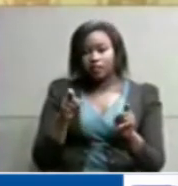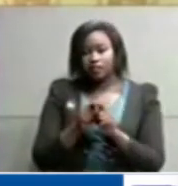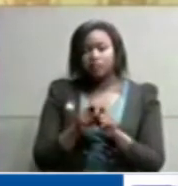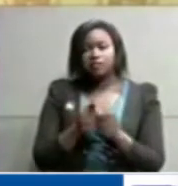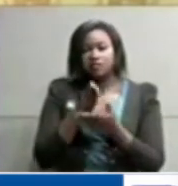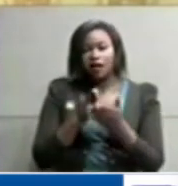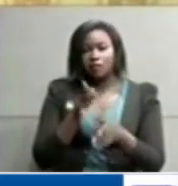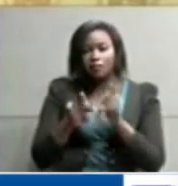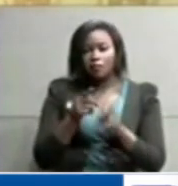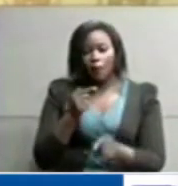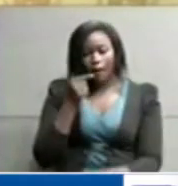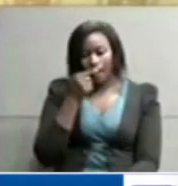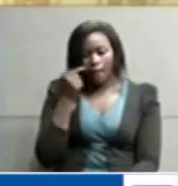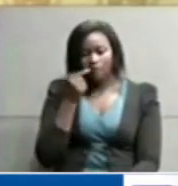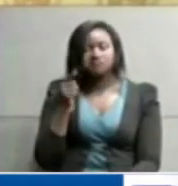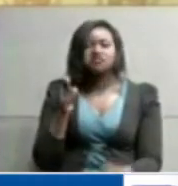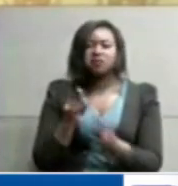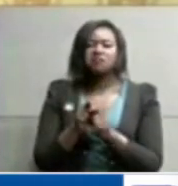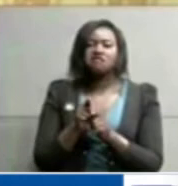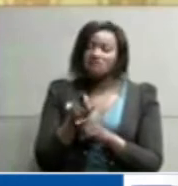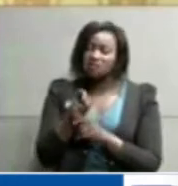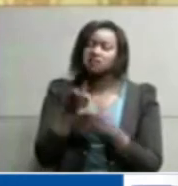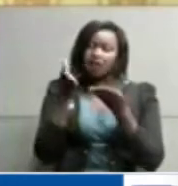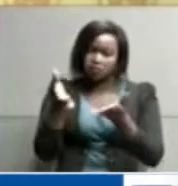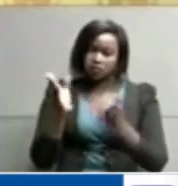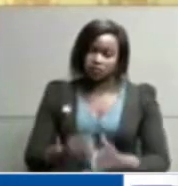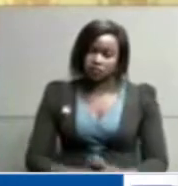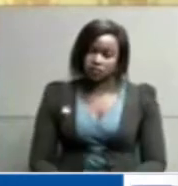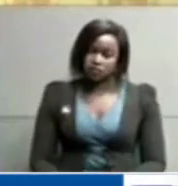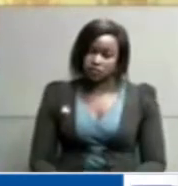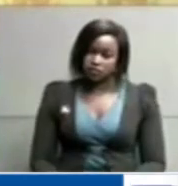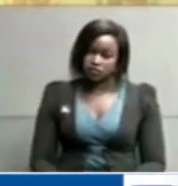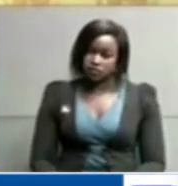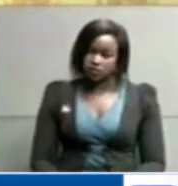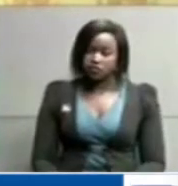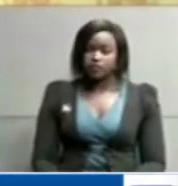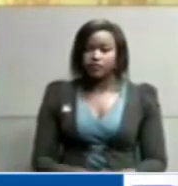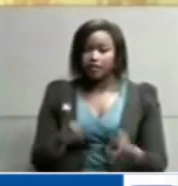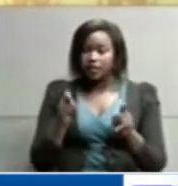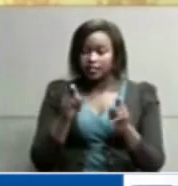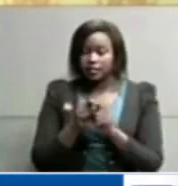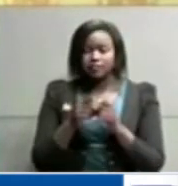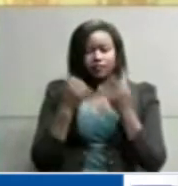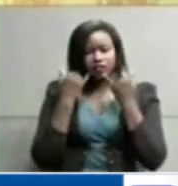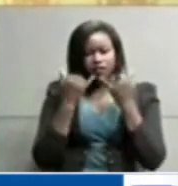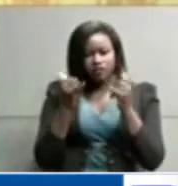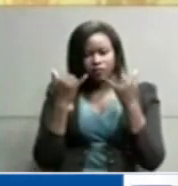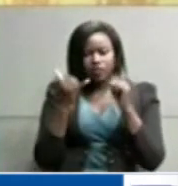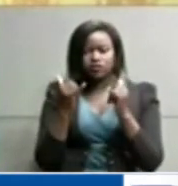and the virus is there. So, and information from,